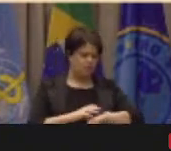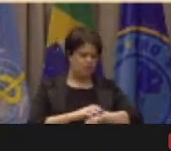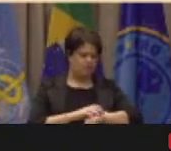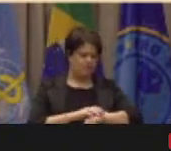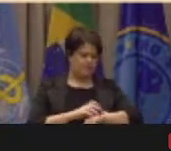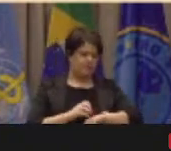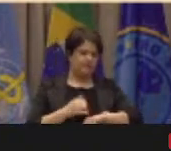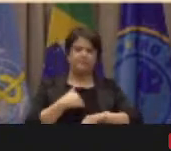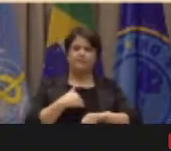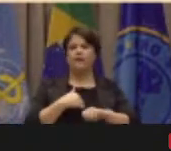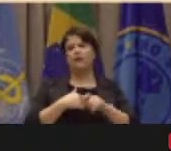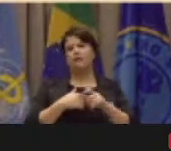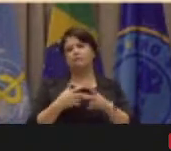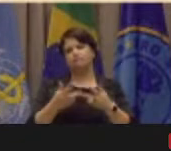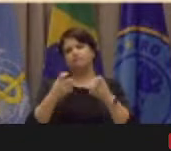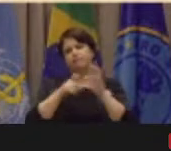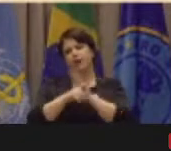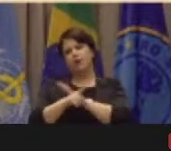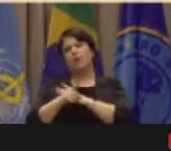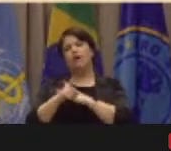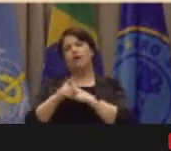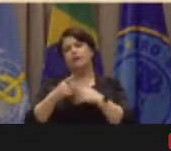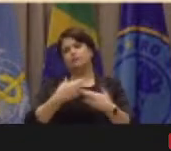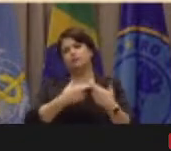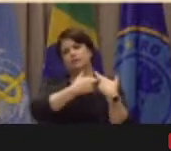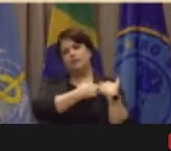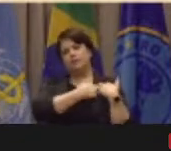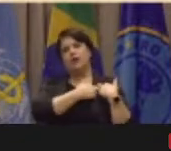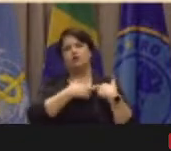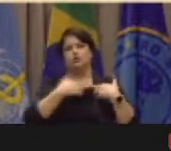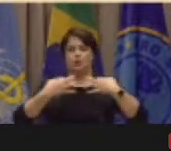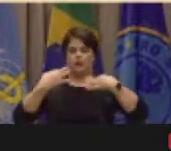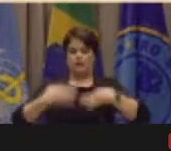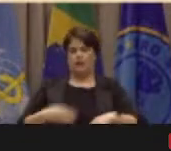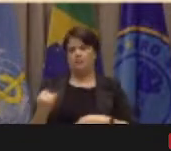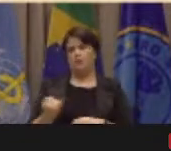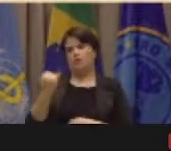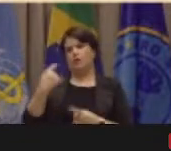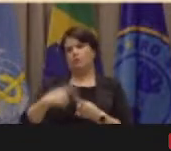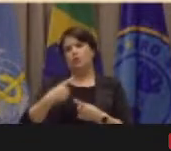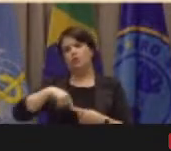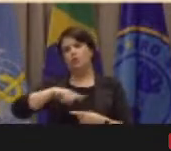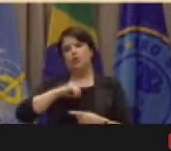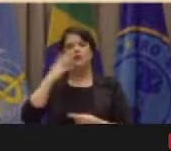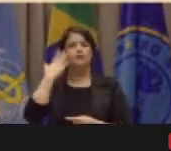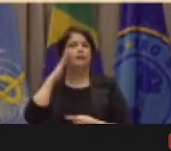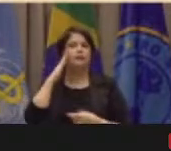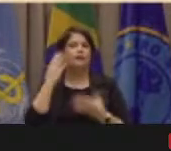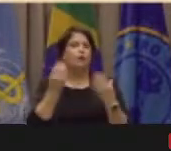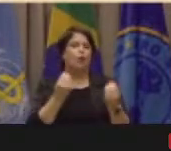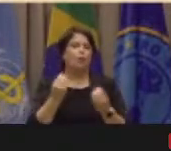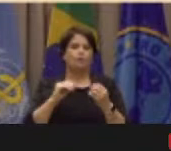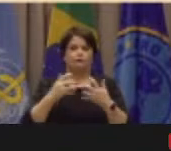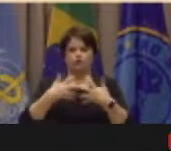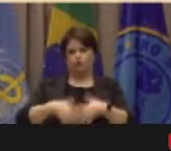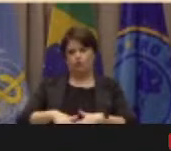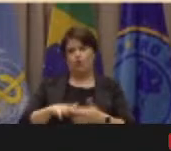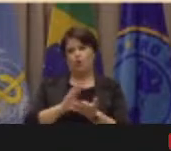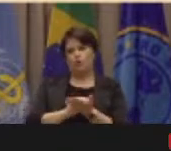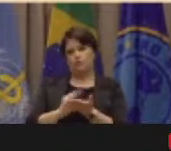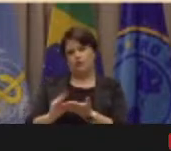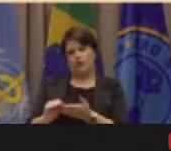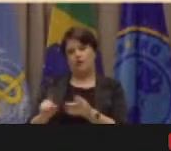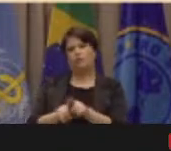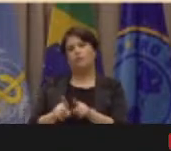same. So the responsibility is important because it helps us understand data,